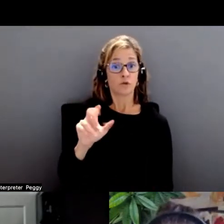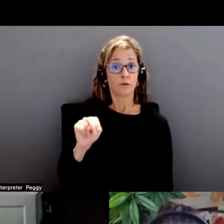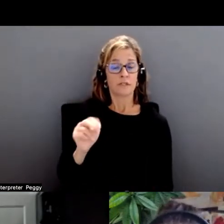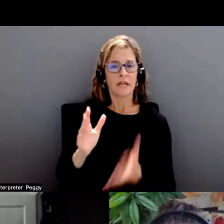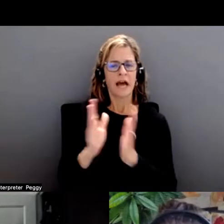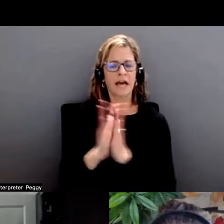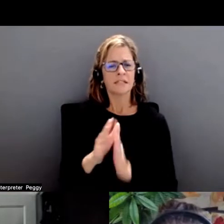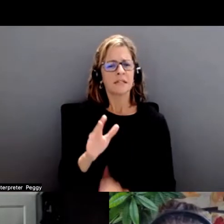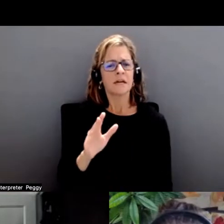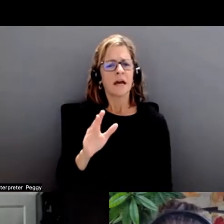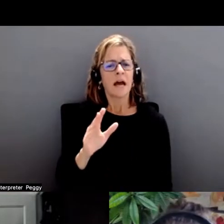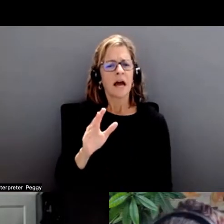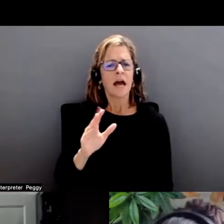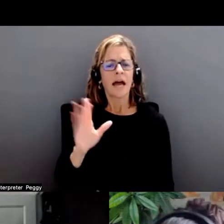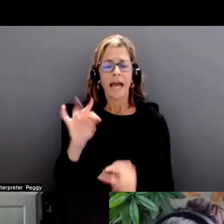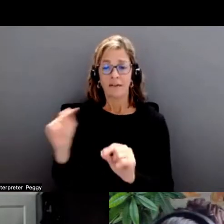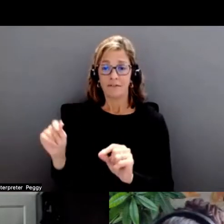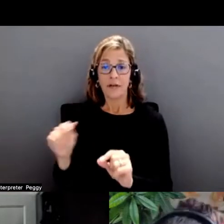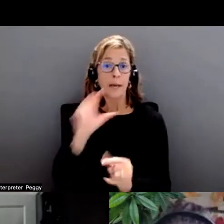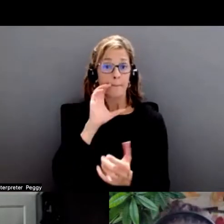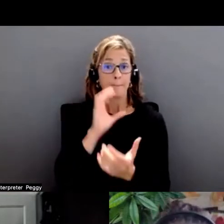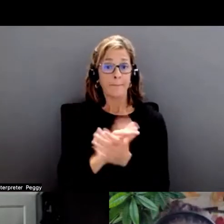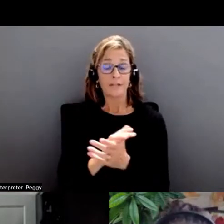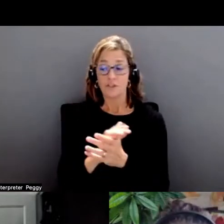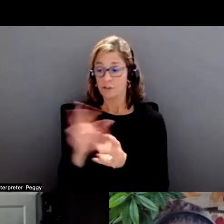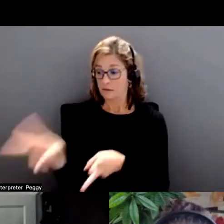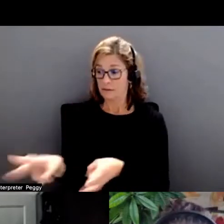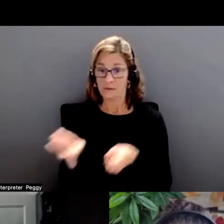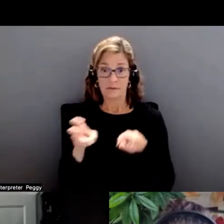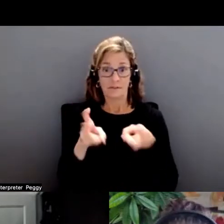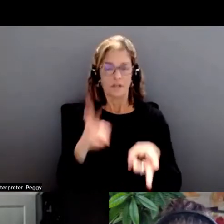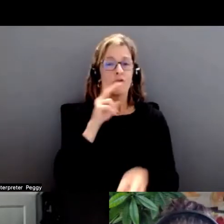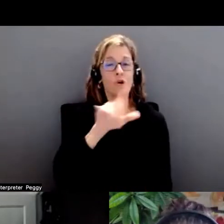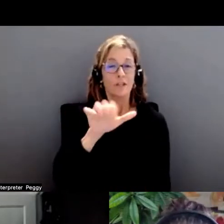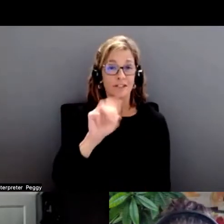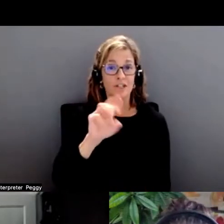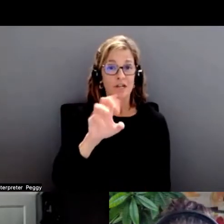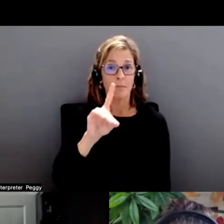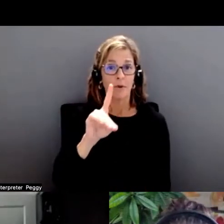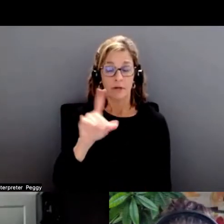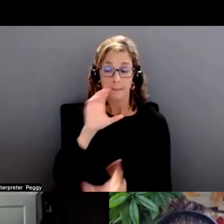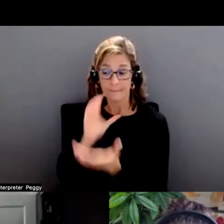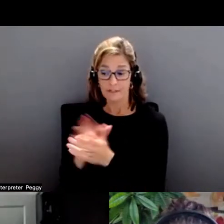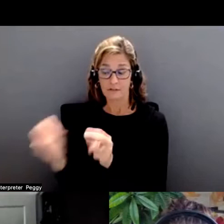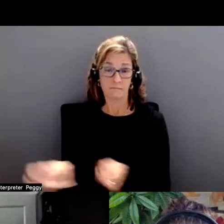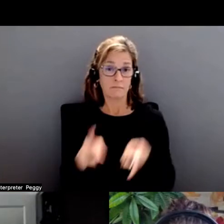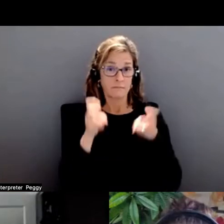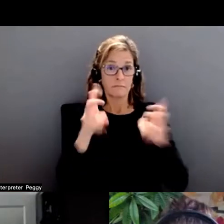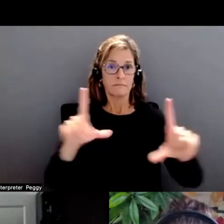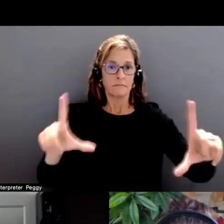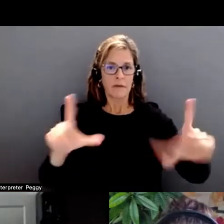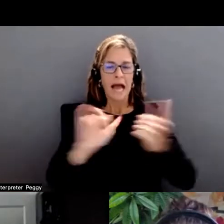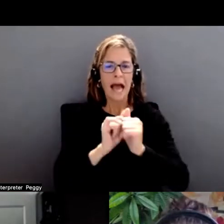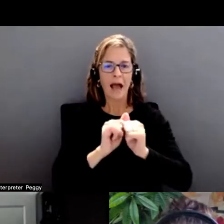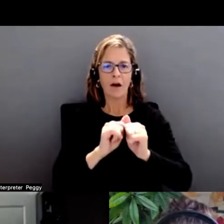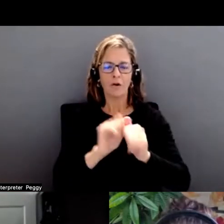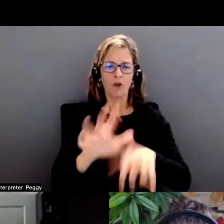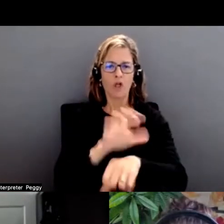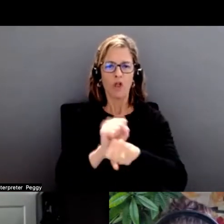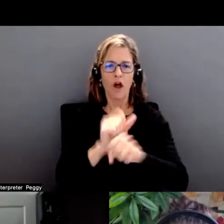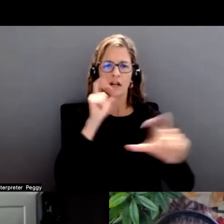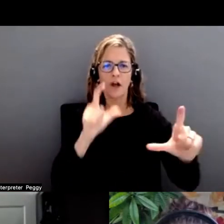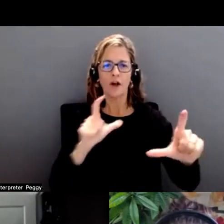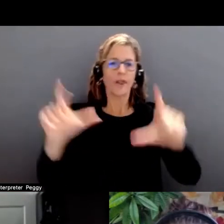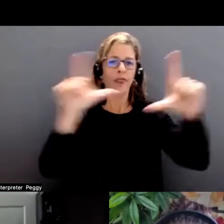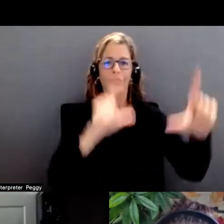lock an image into place in Jamboard. So maybe Wendy could tell us that. Certainly.